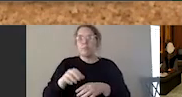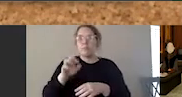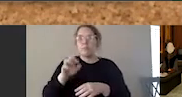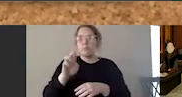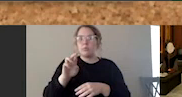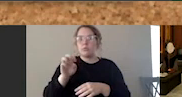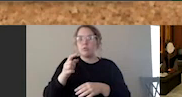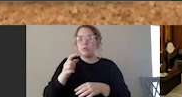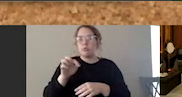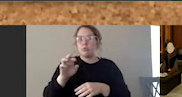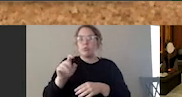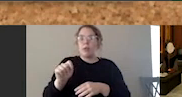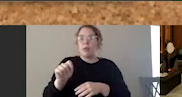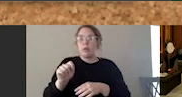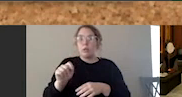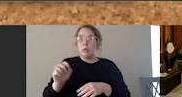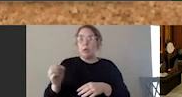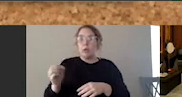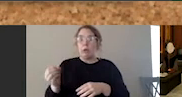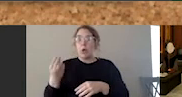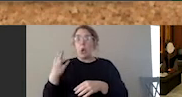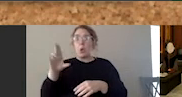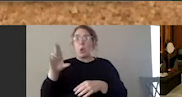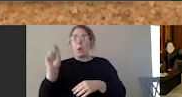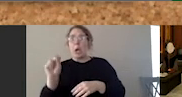Oh no.